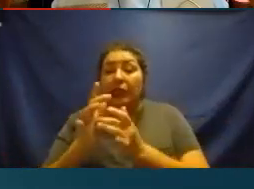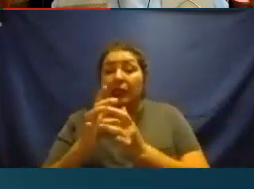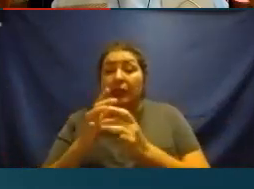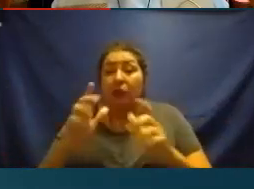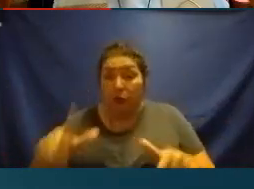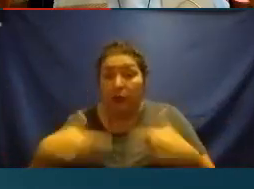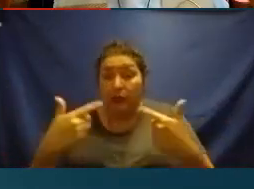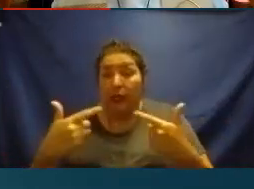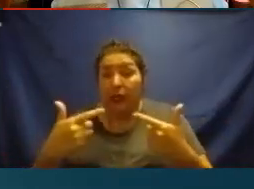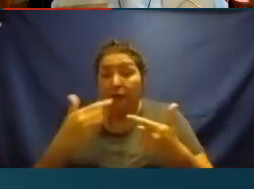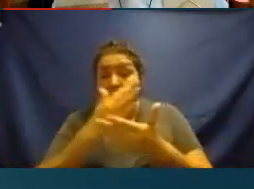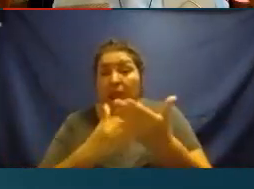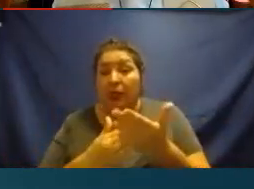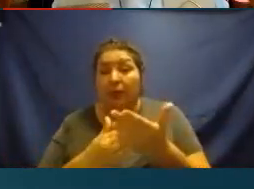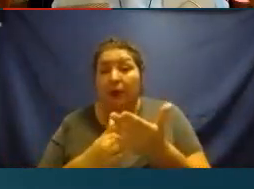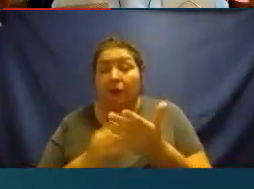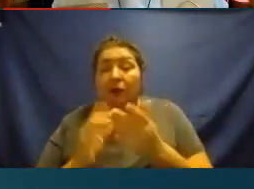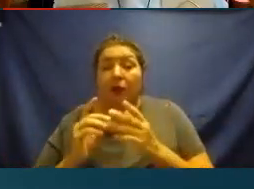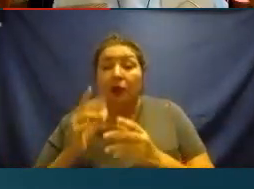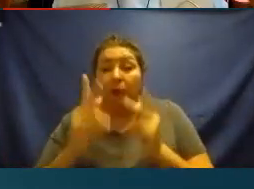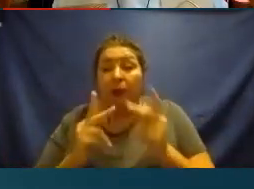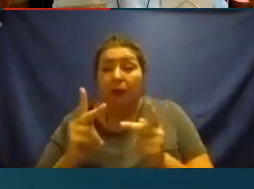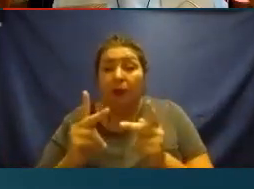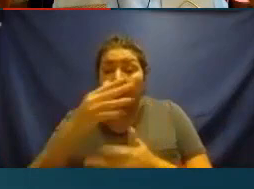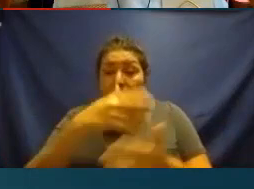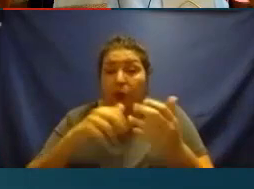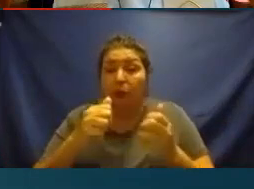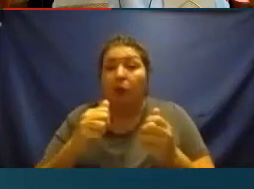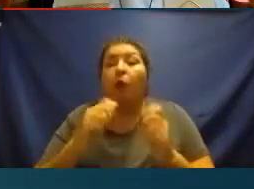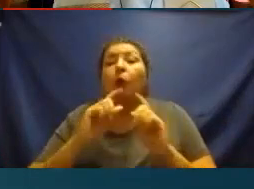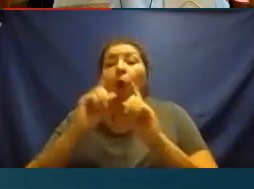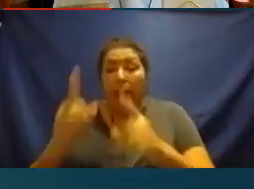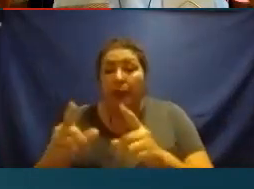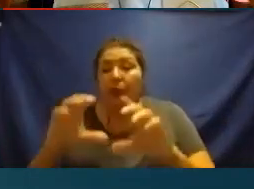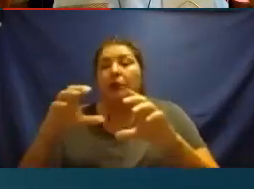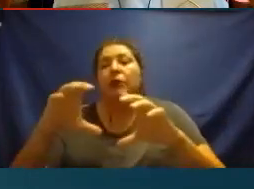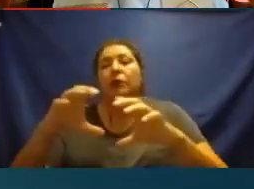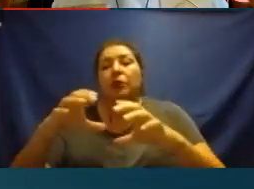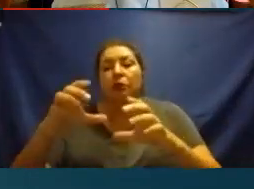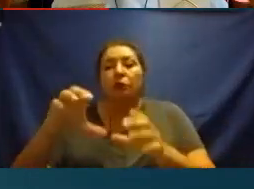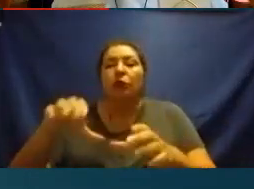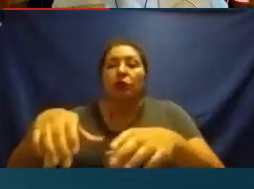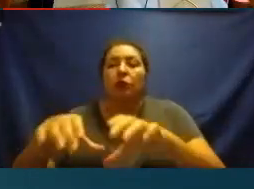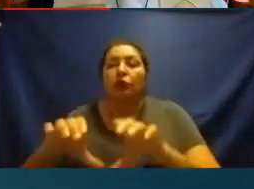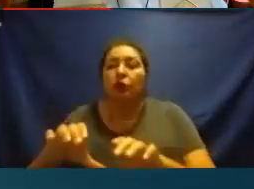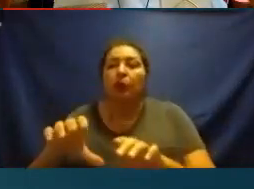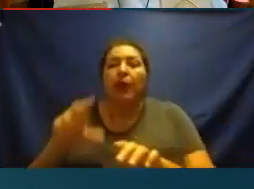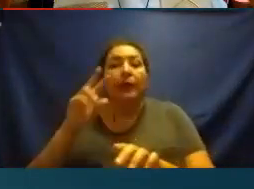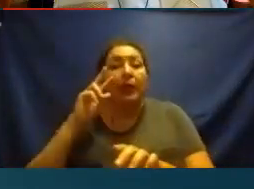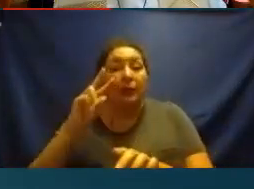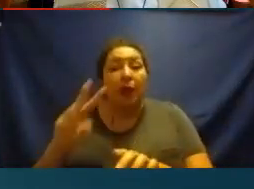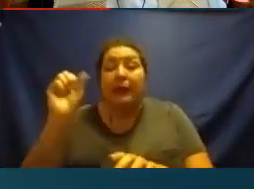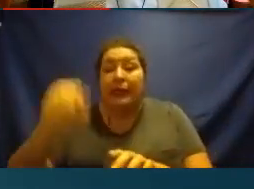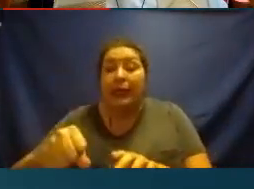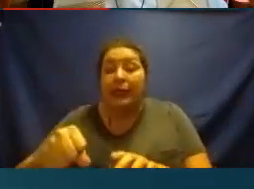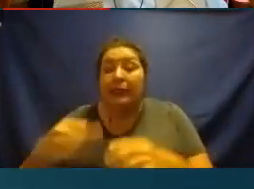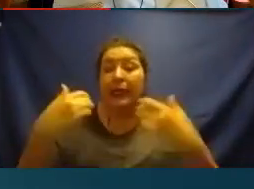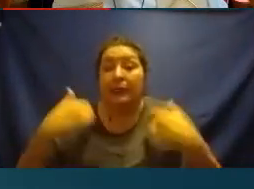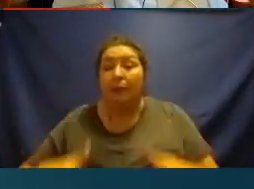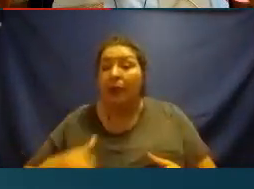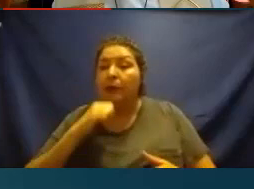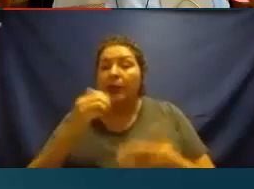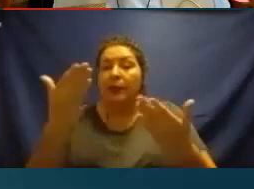us went to the tomb and found it just as the woman had said, but him they did not see." This